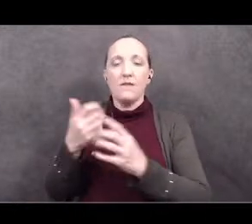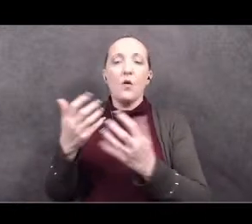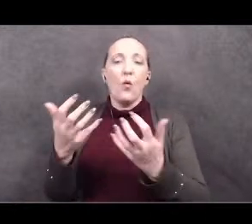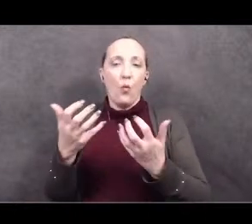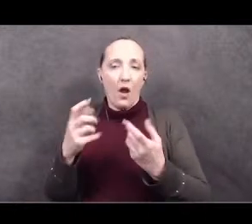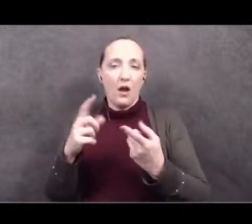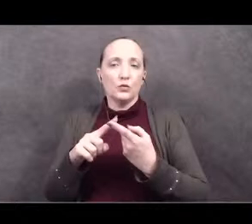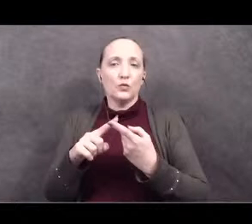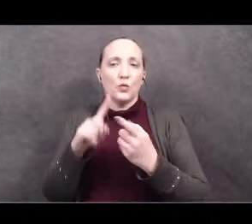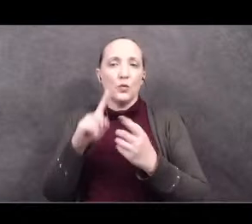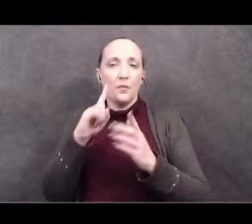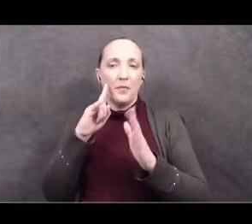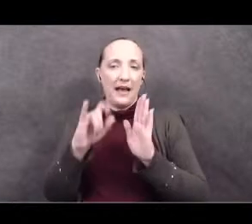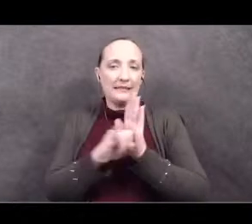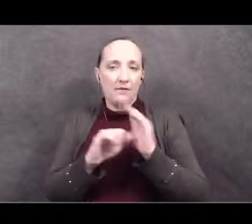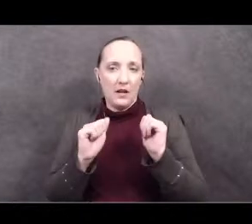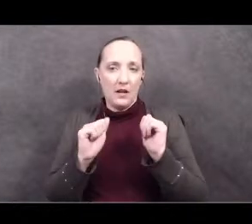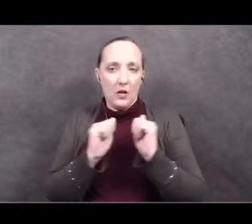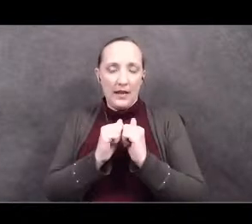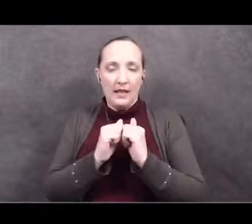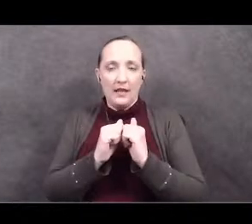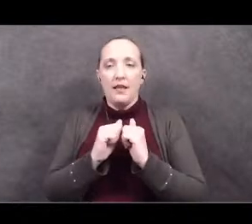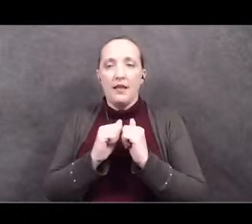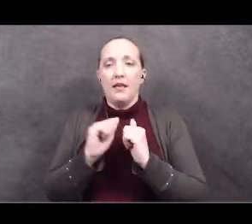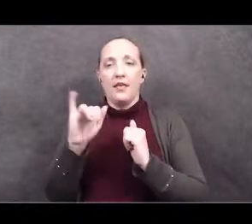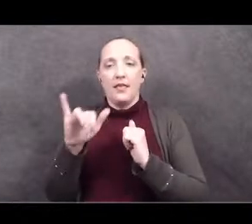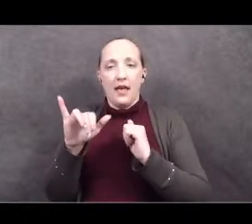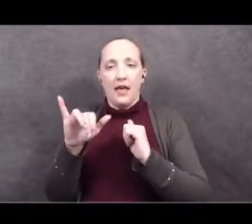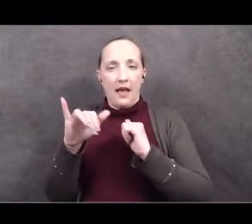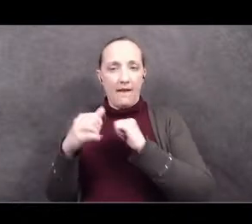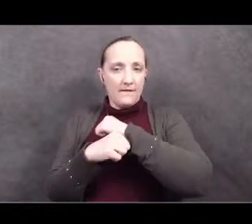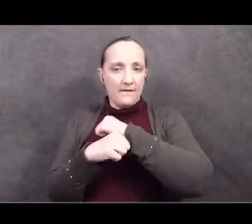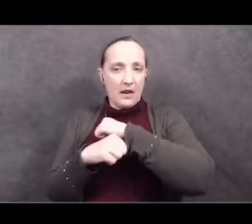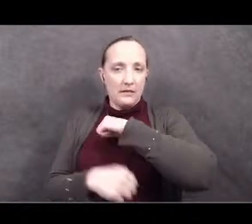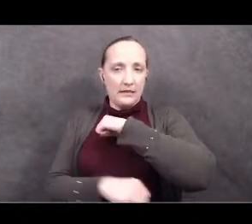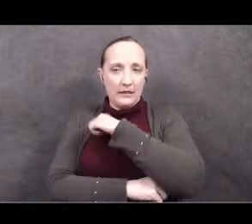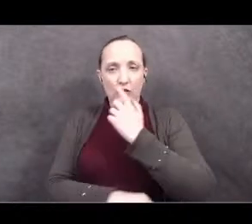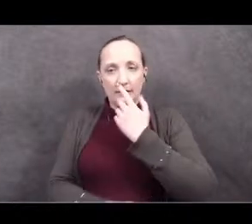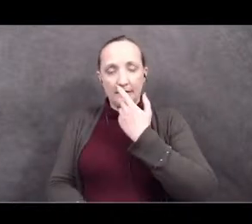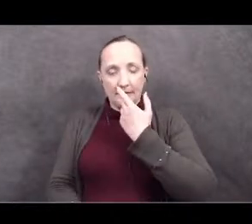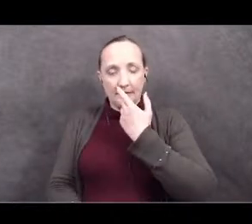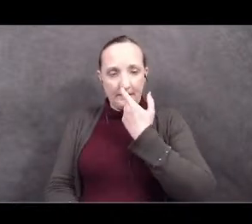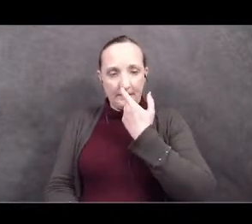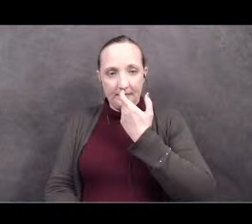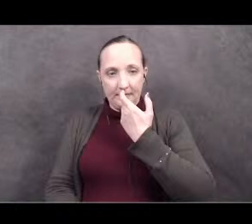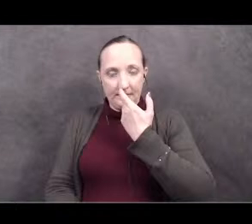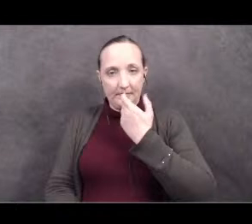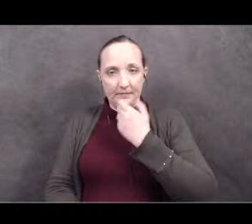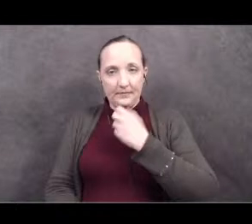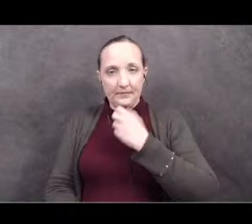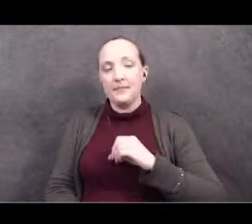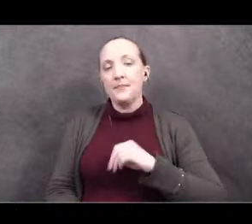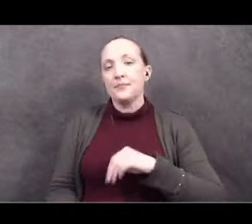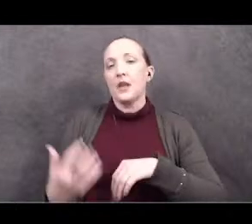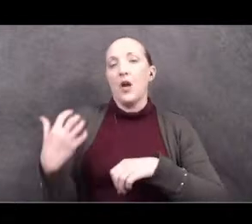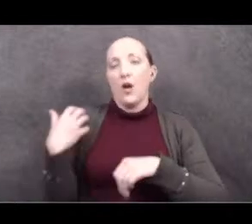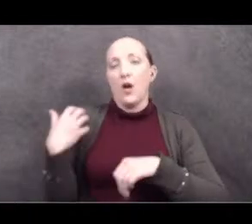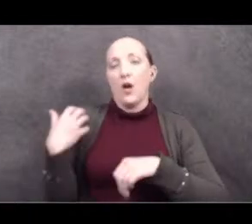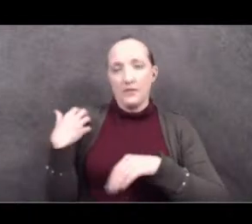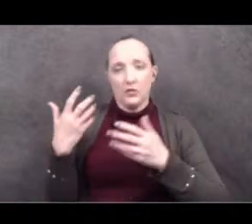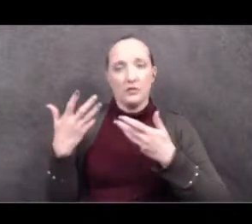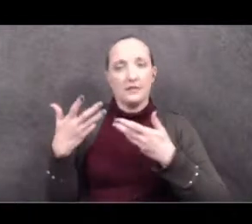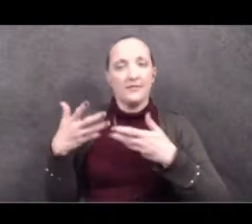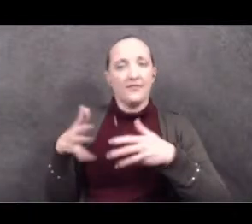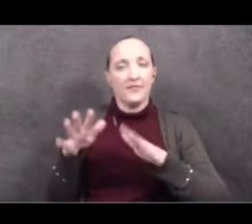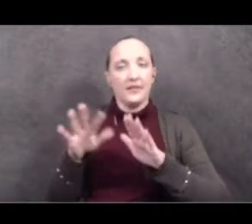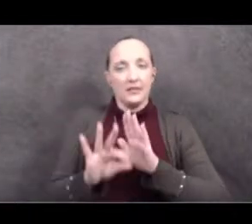be identified with through that Foundation um the the officers were selected